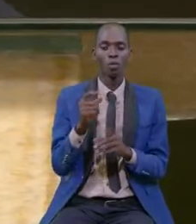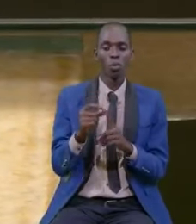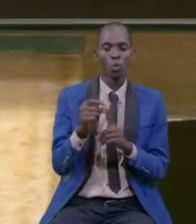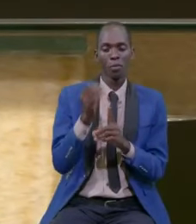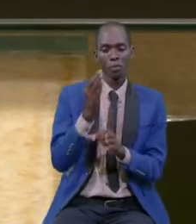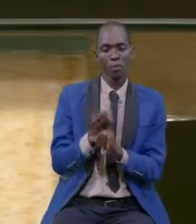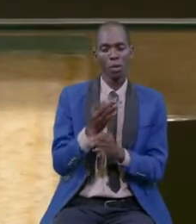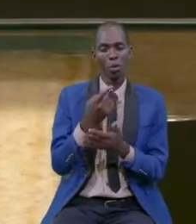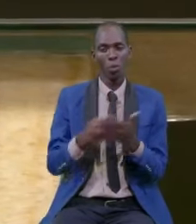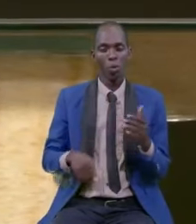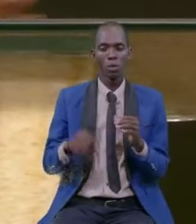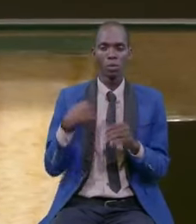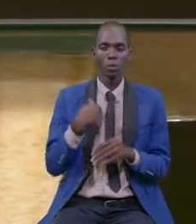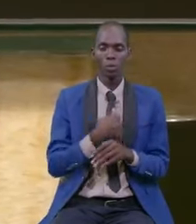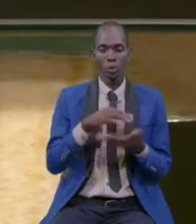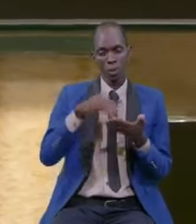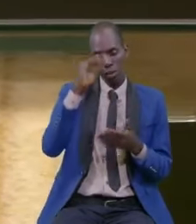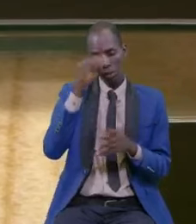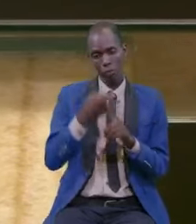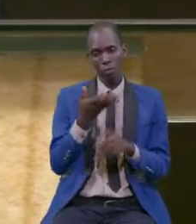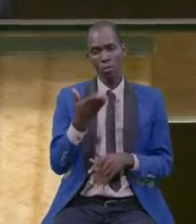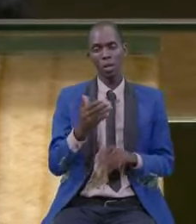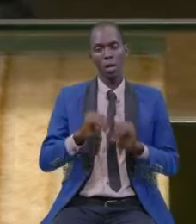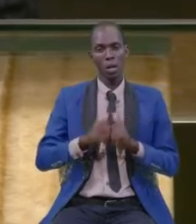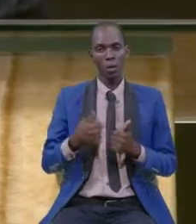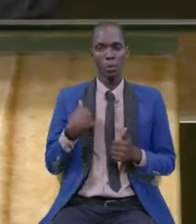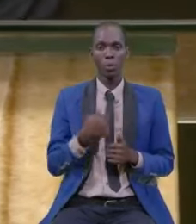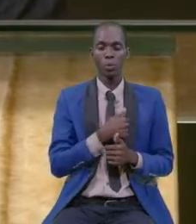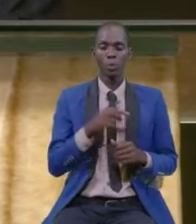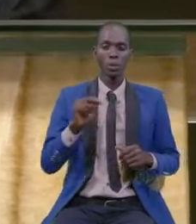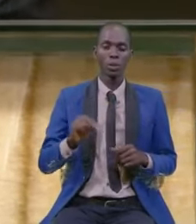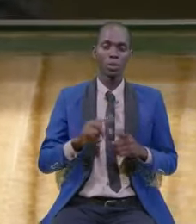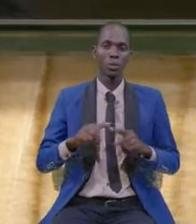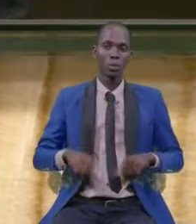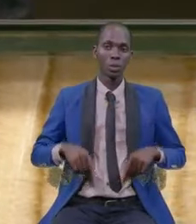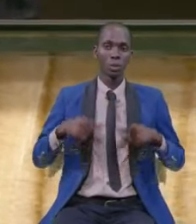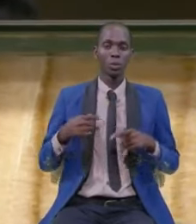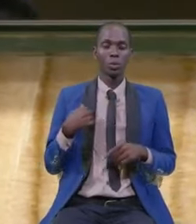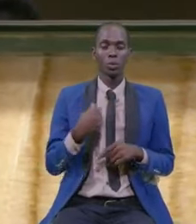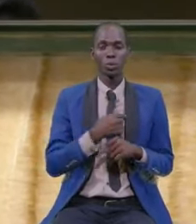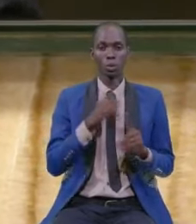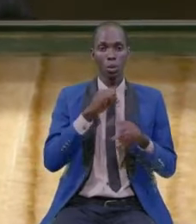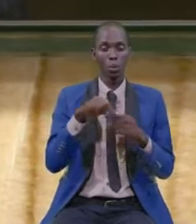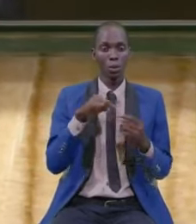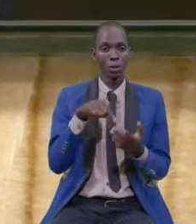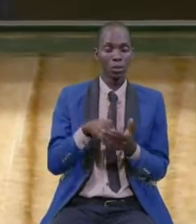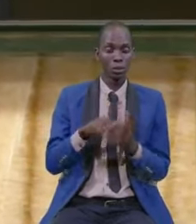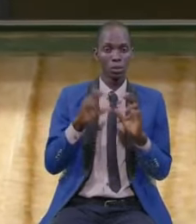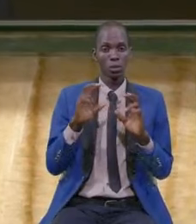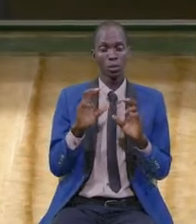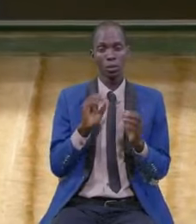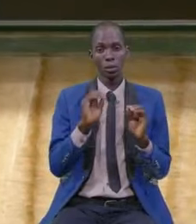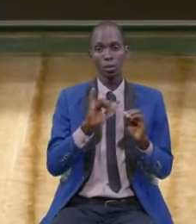teaches us what we need to learn how well to live we're talking about teaching about tonight living